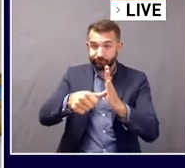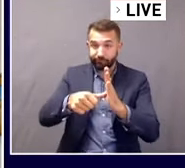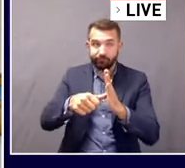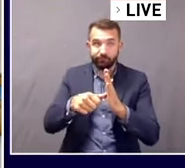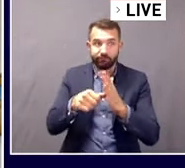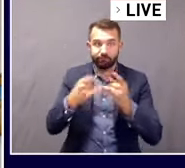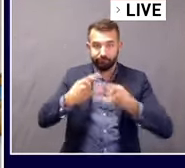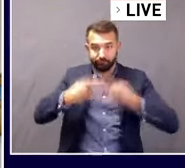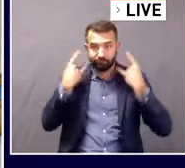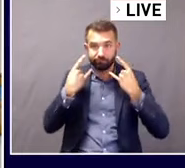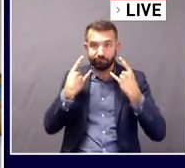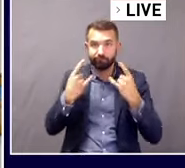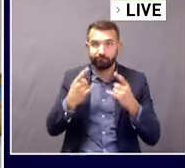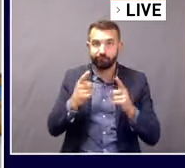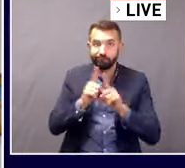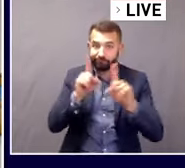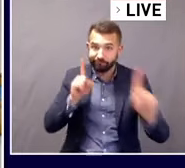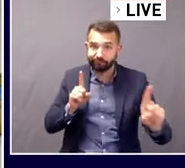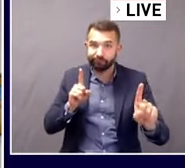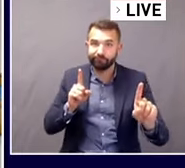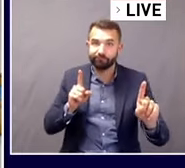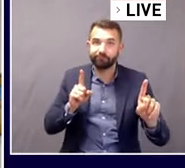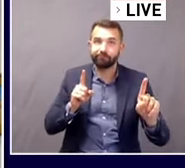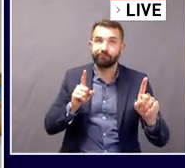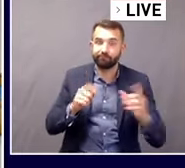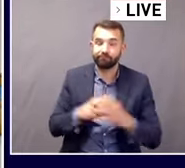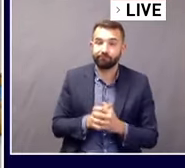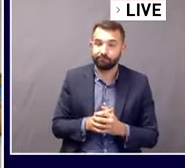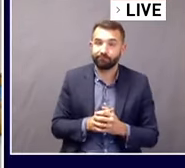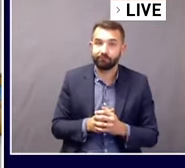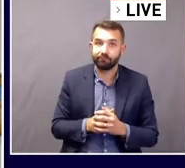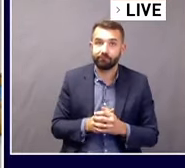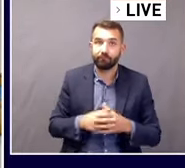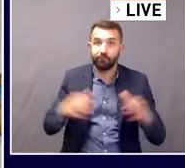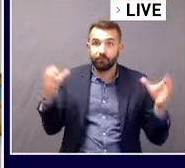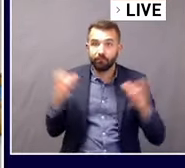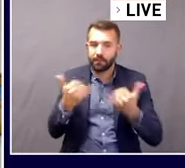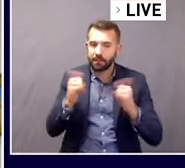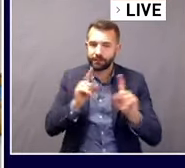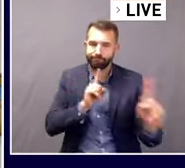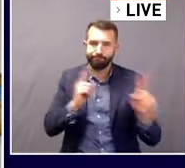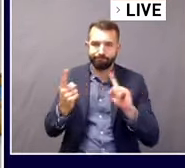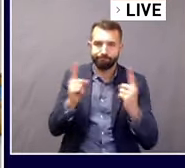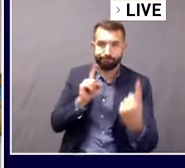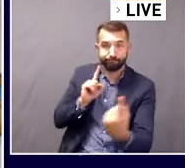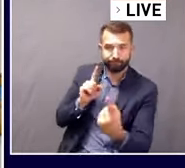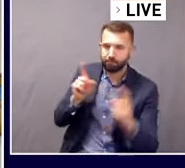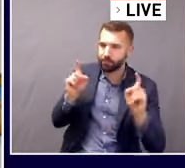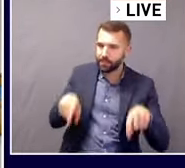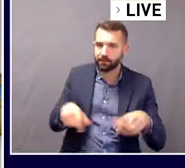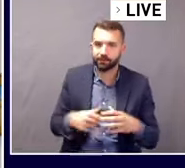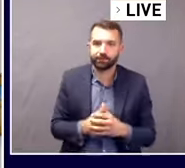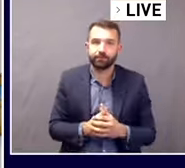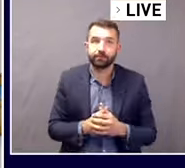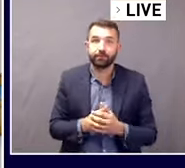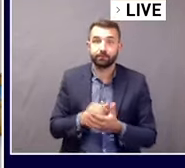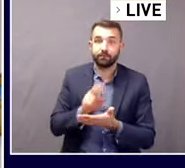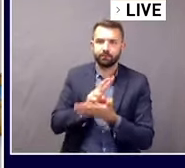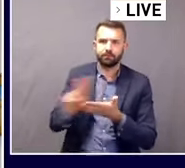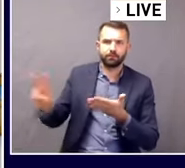staying as far apart as possible, even at a gathering. I think I mentioned 2 weeks ago as we were getting ready for Labor